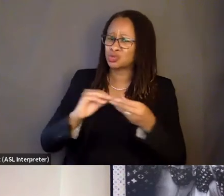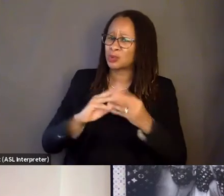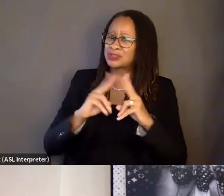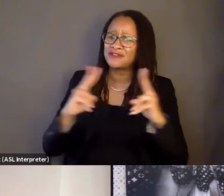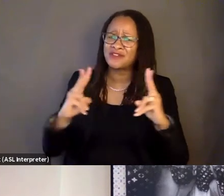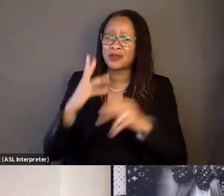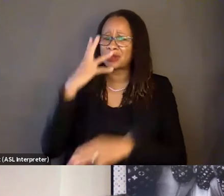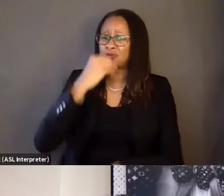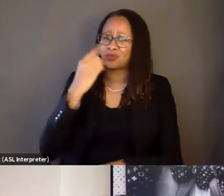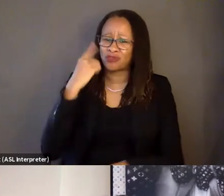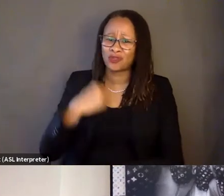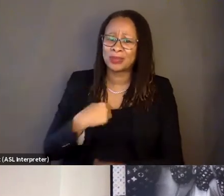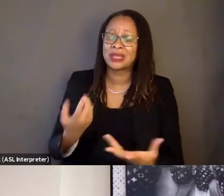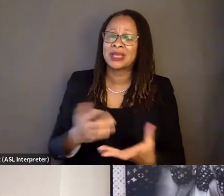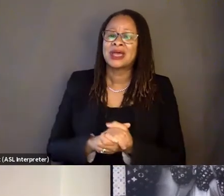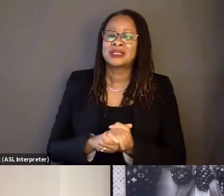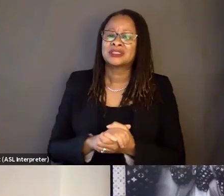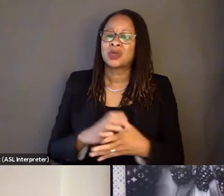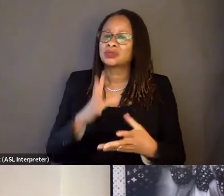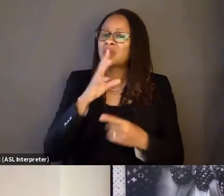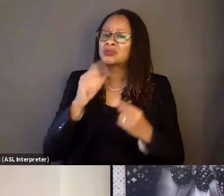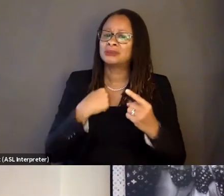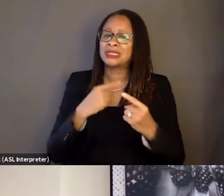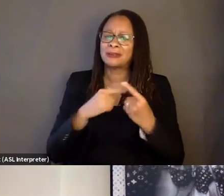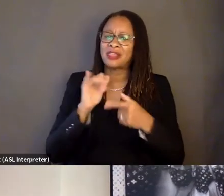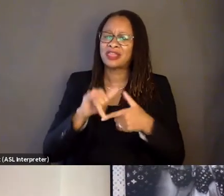all, and including it in the film.